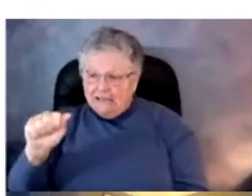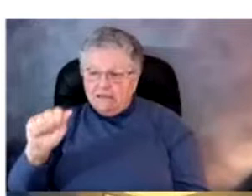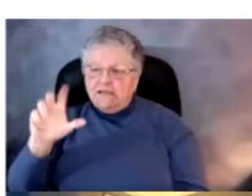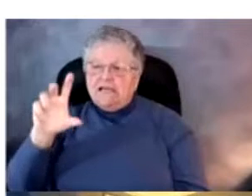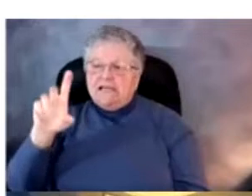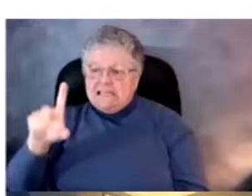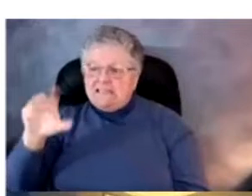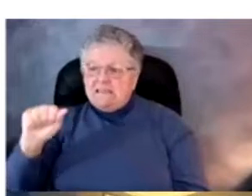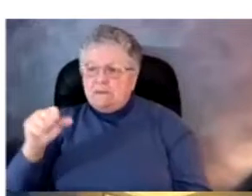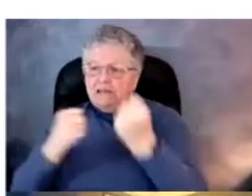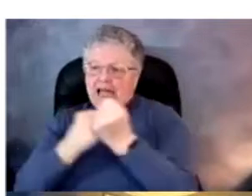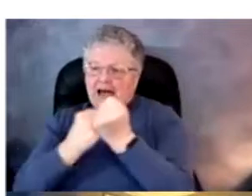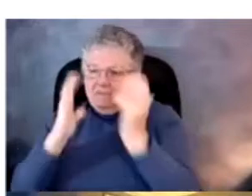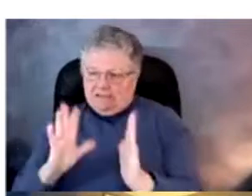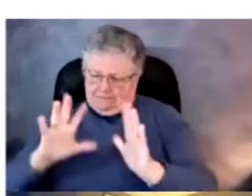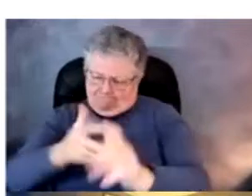hope to